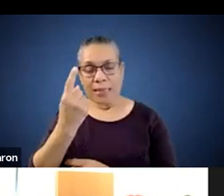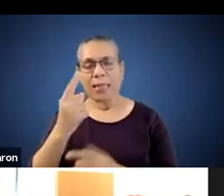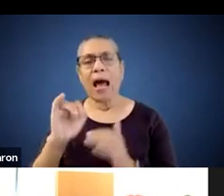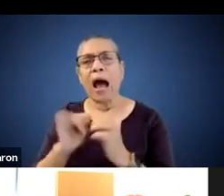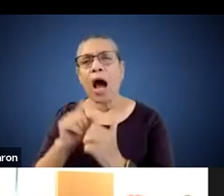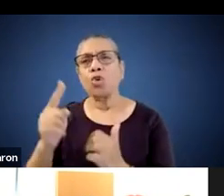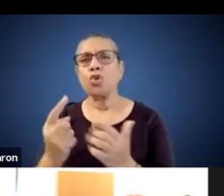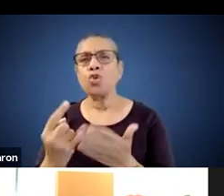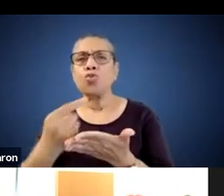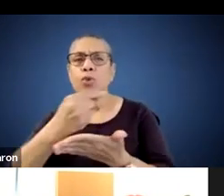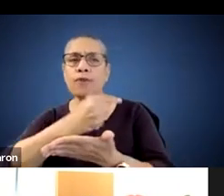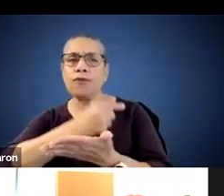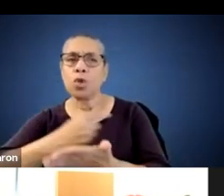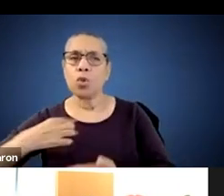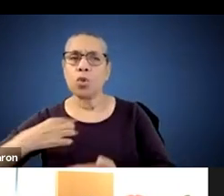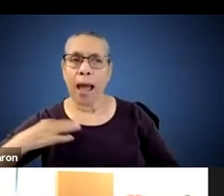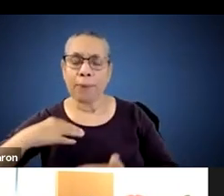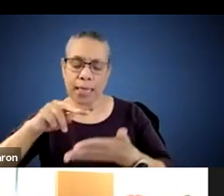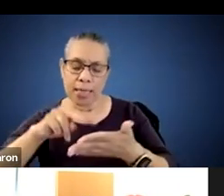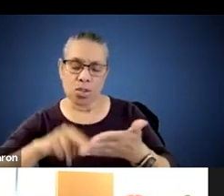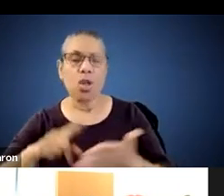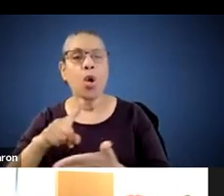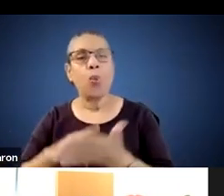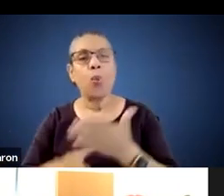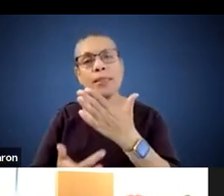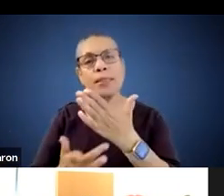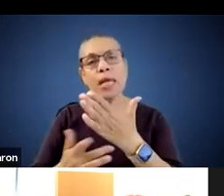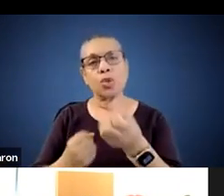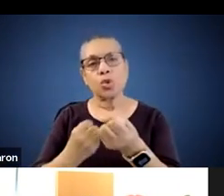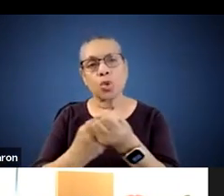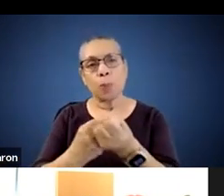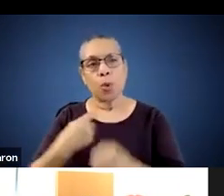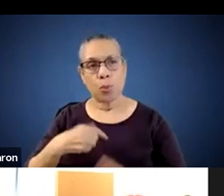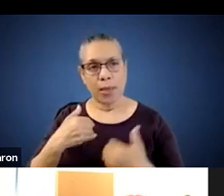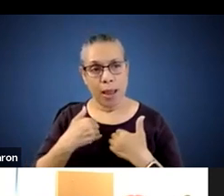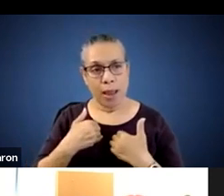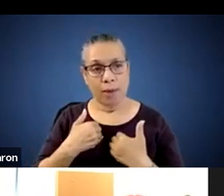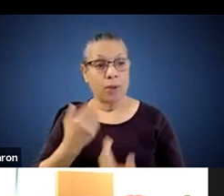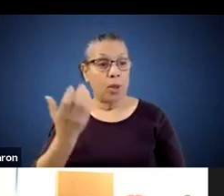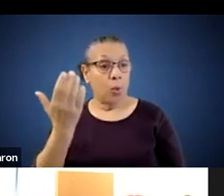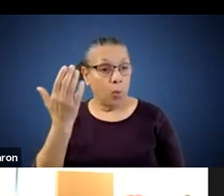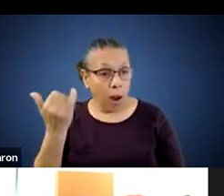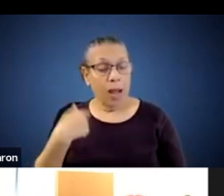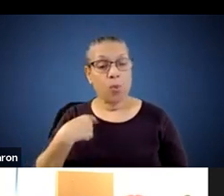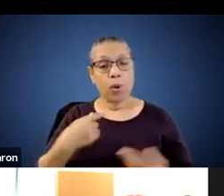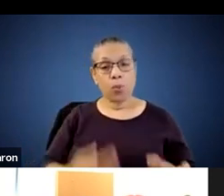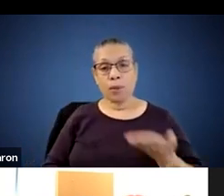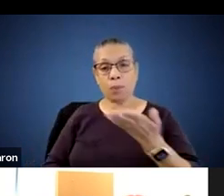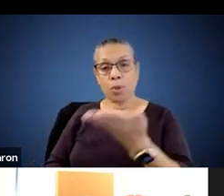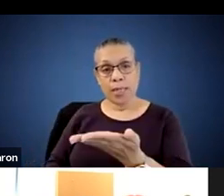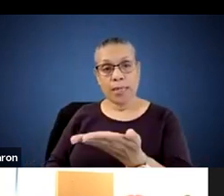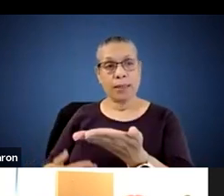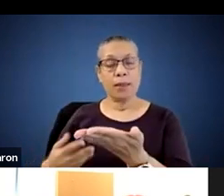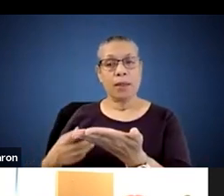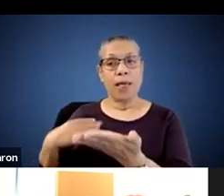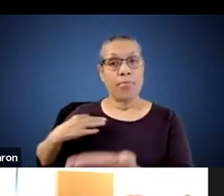and what is the technical support that's available so that we can make sure as we put these projects in we're putting our best foot forward